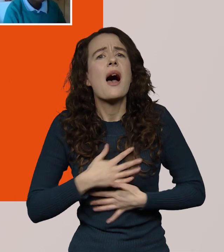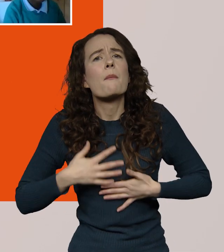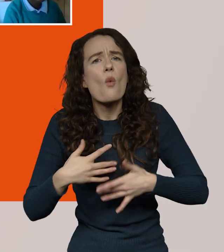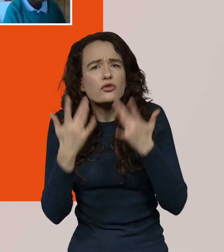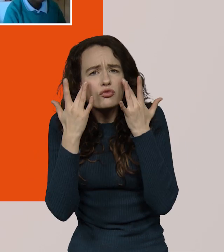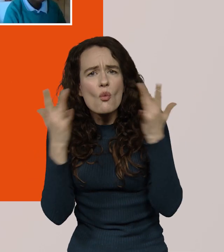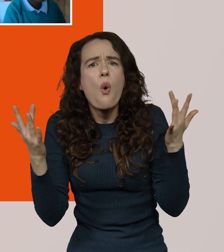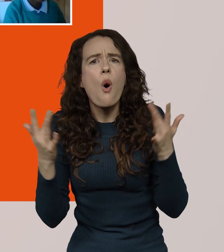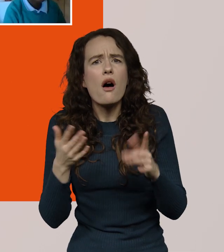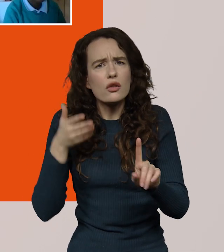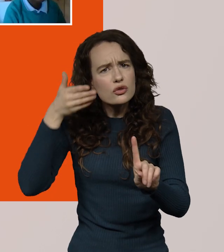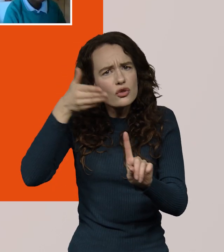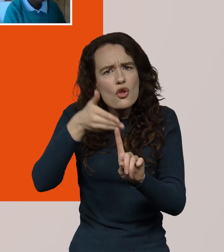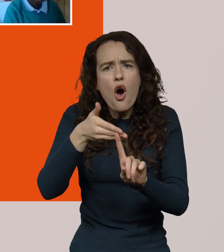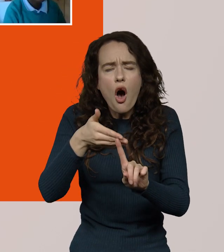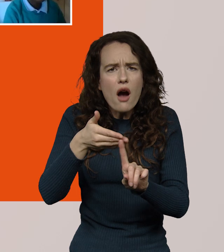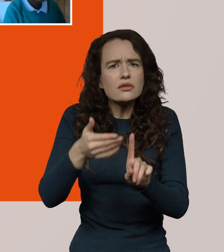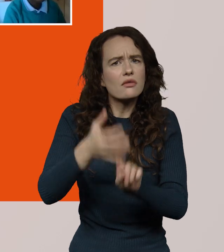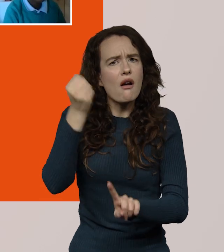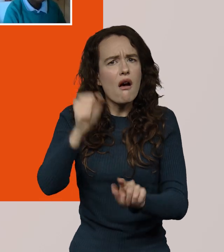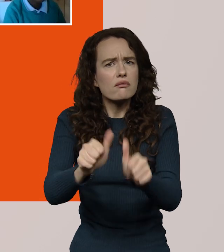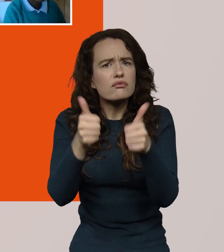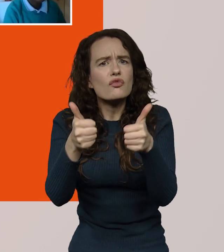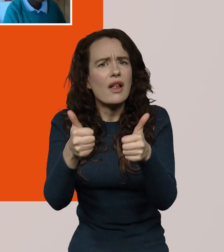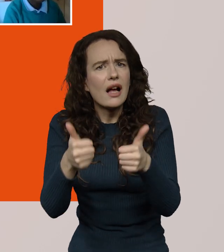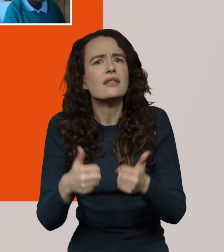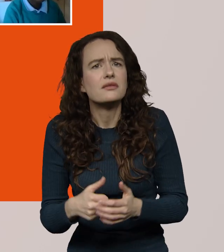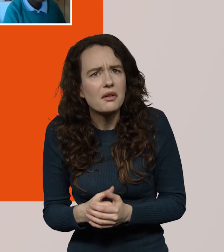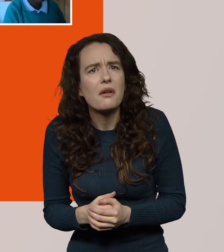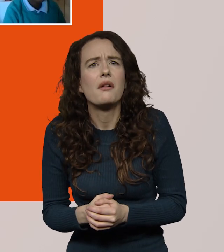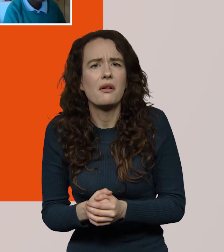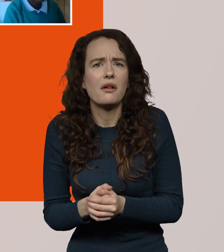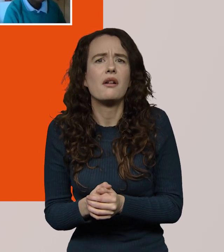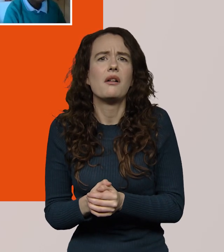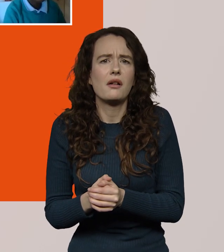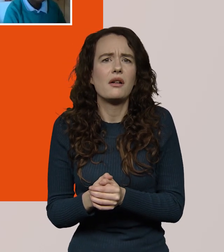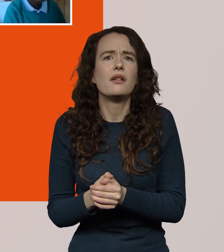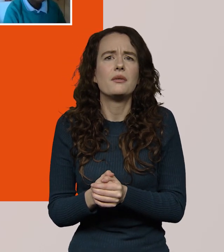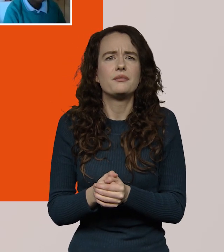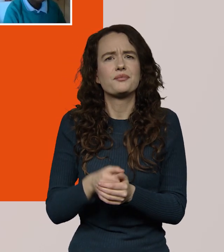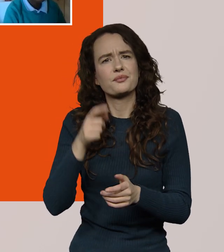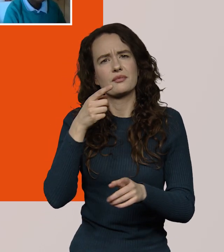there? My goal is to be more confident.